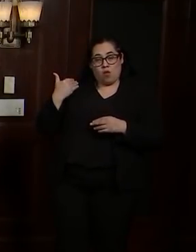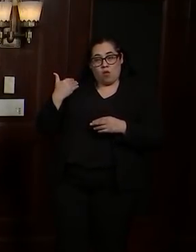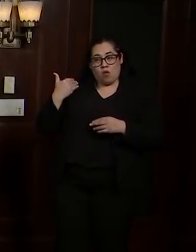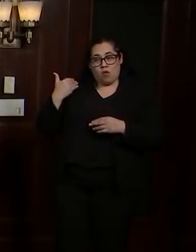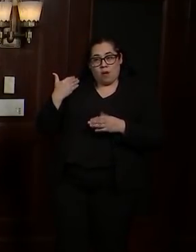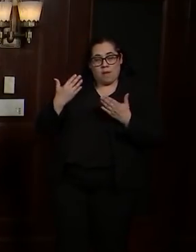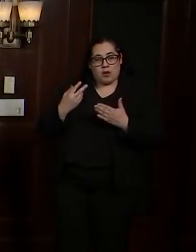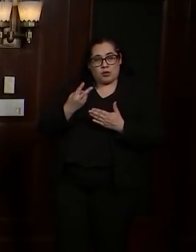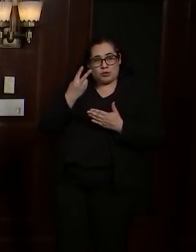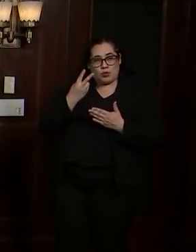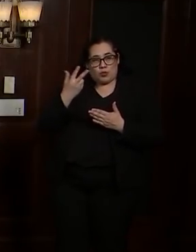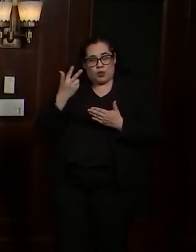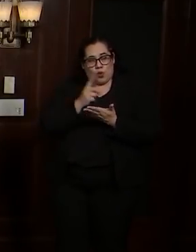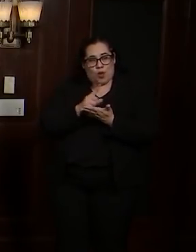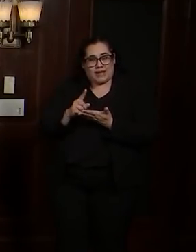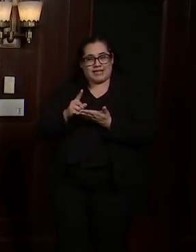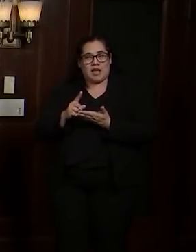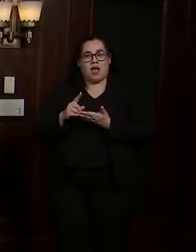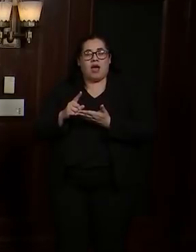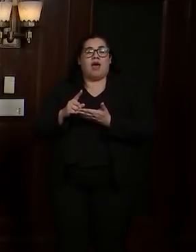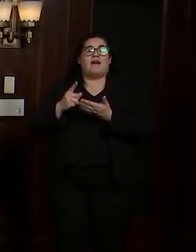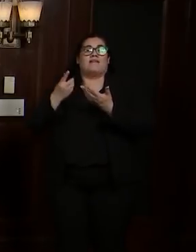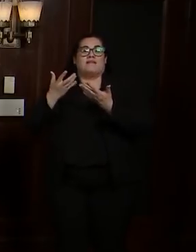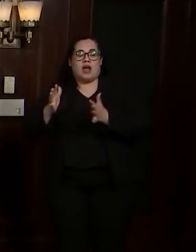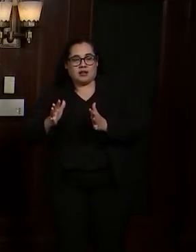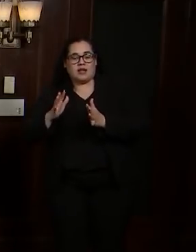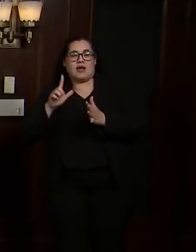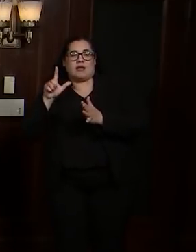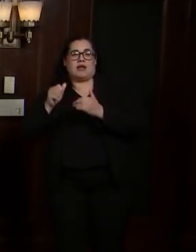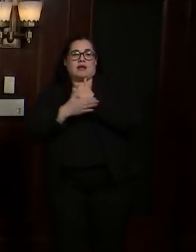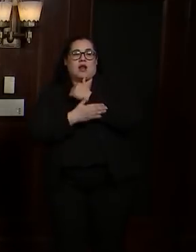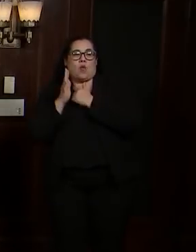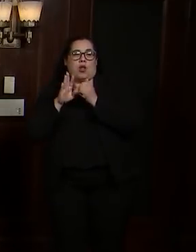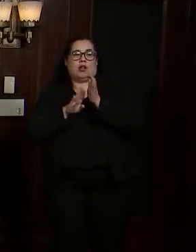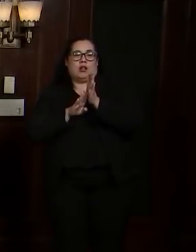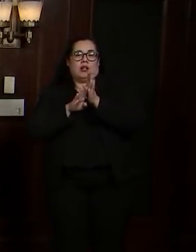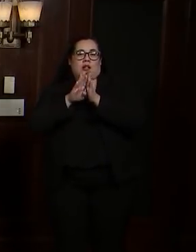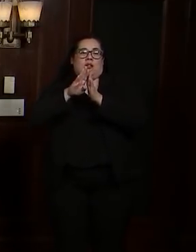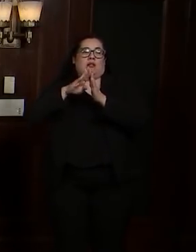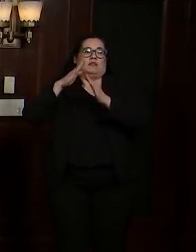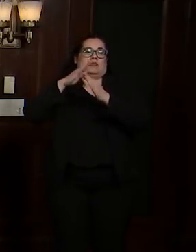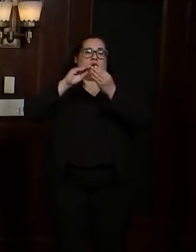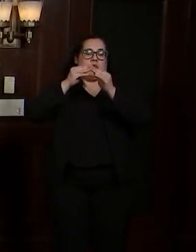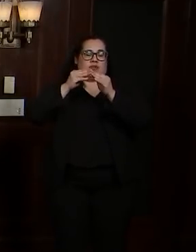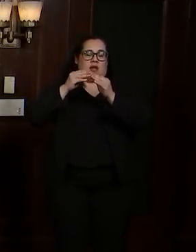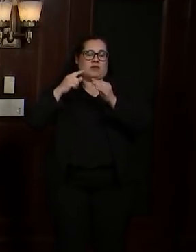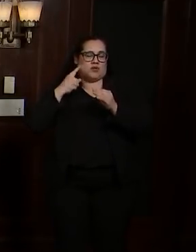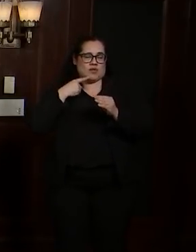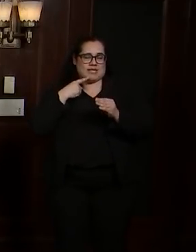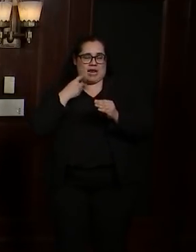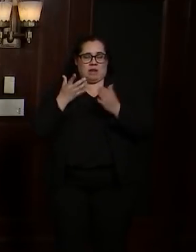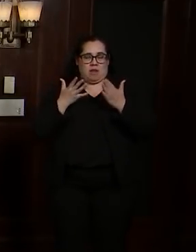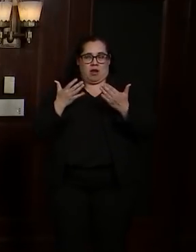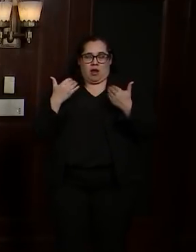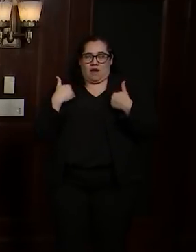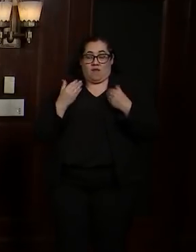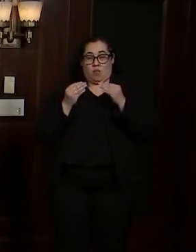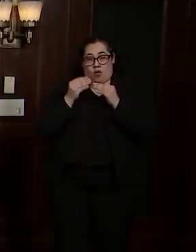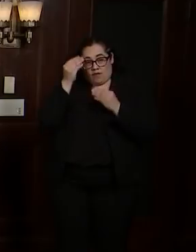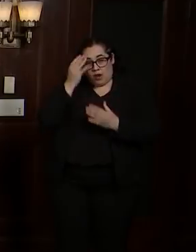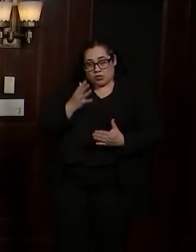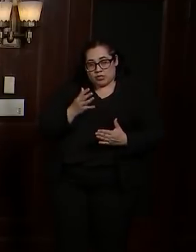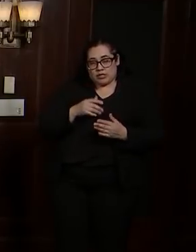be 2 to 3 weeks before LA County hits its peak. So to say, according to your latest modeling, and you also said that you might have some more